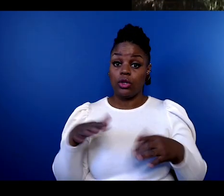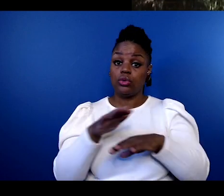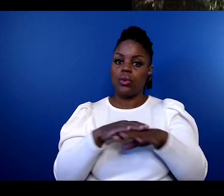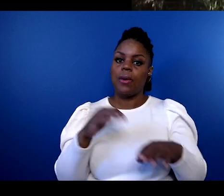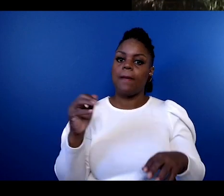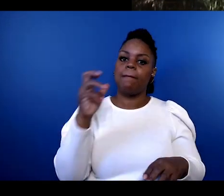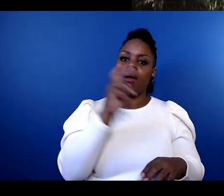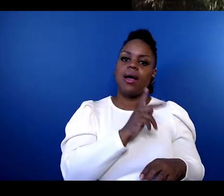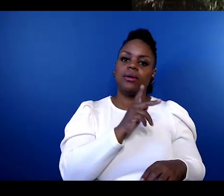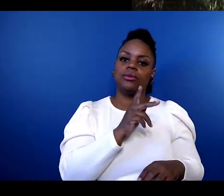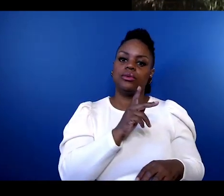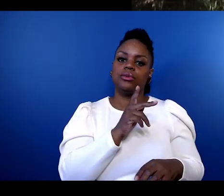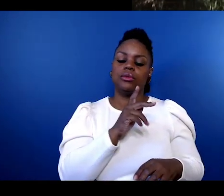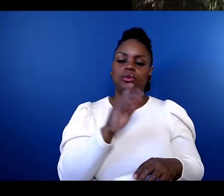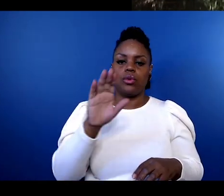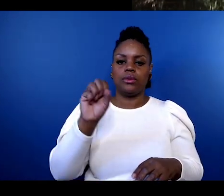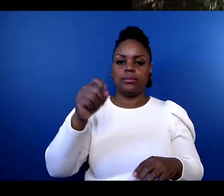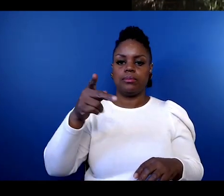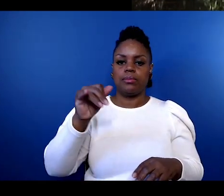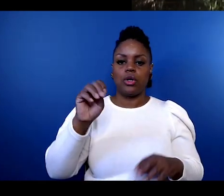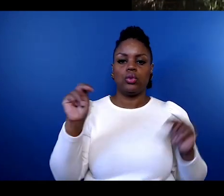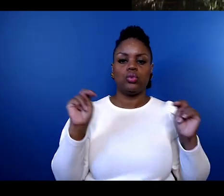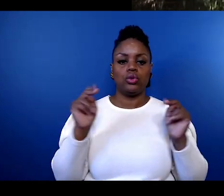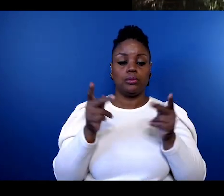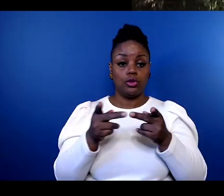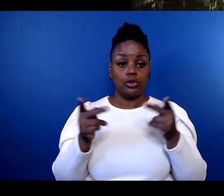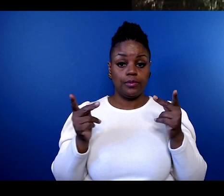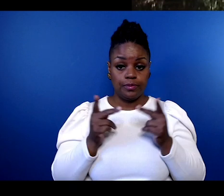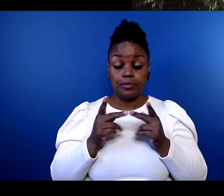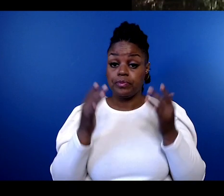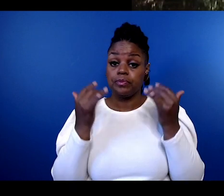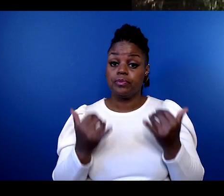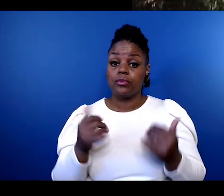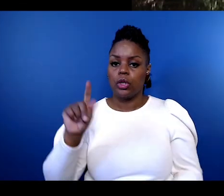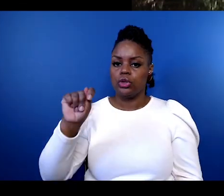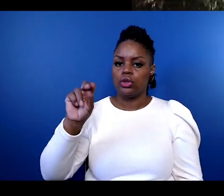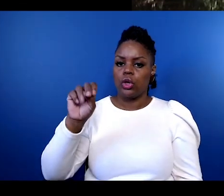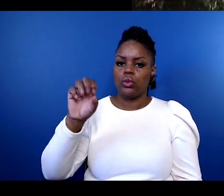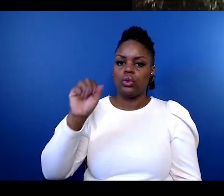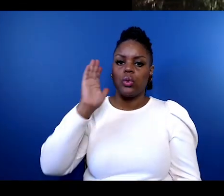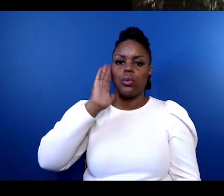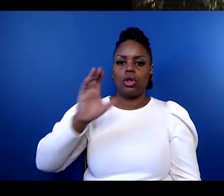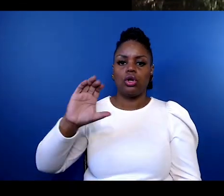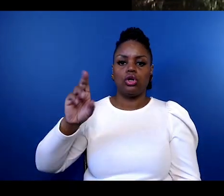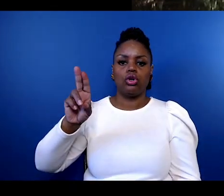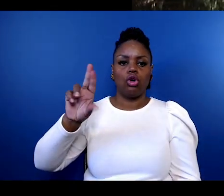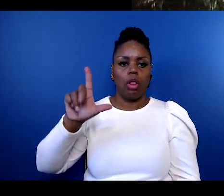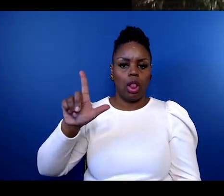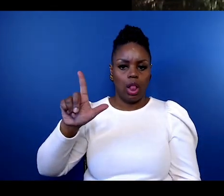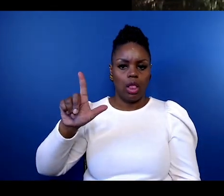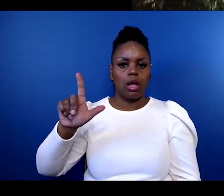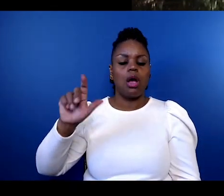And slowly return the spine to neutral. Now we're going to curl the toes under, send the hips up and back into down